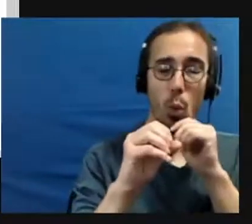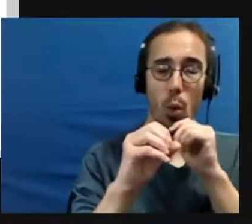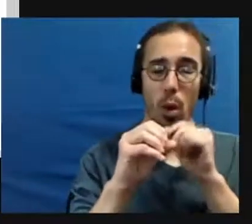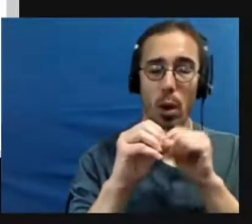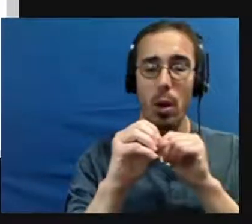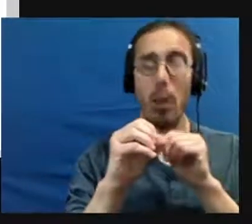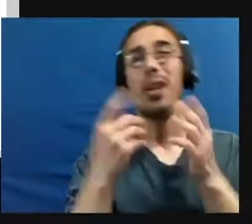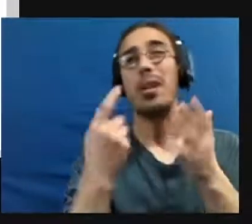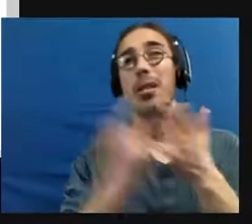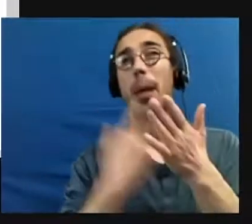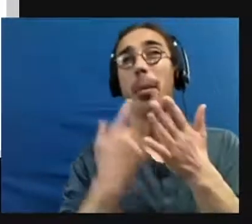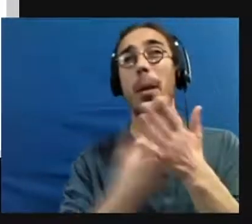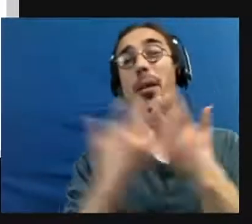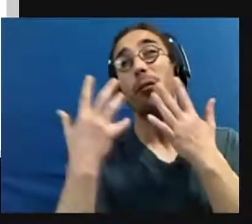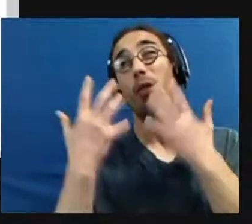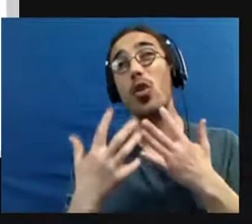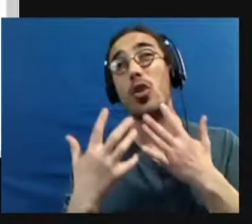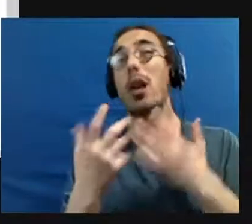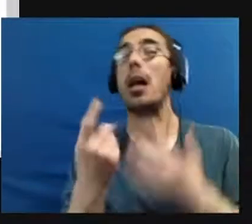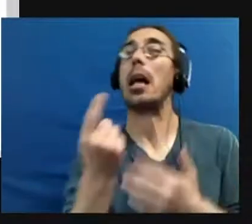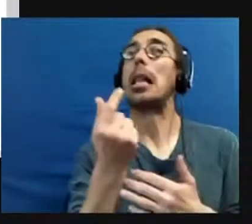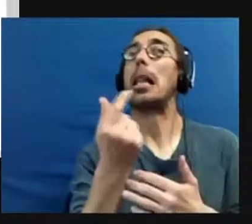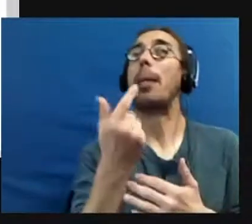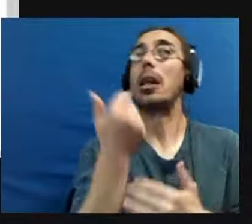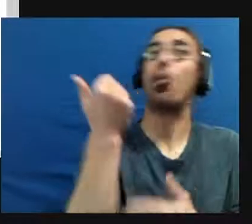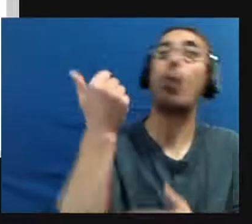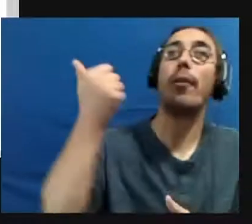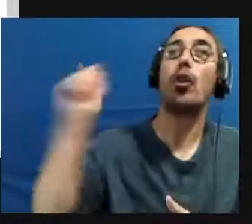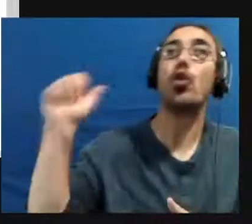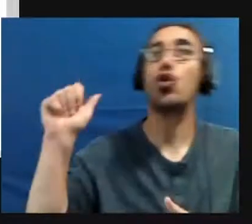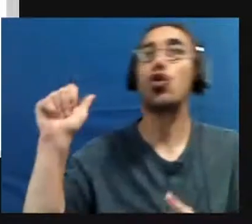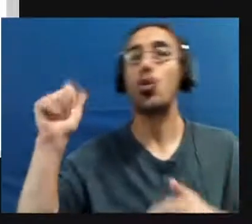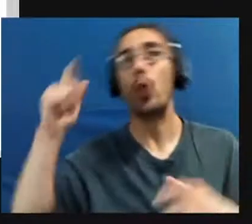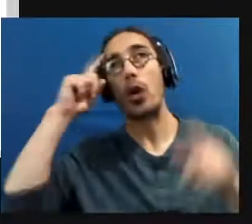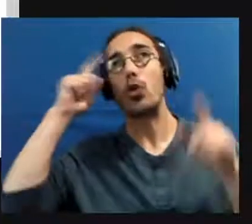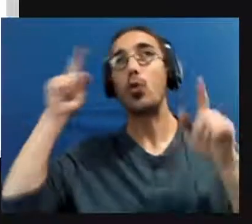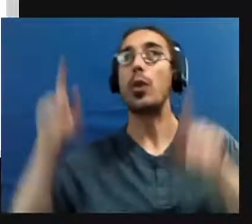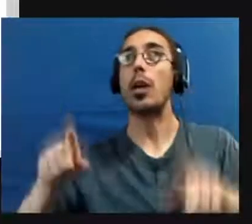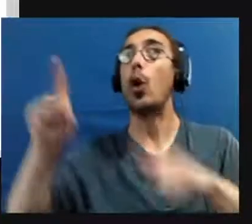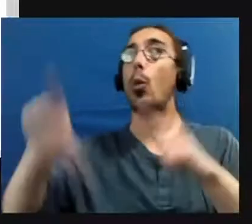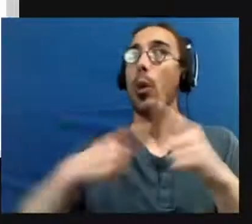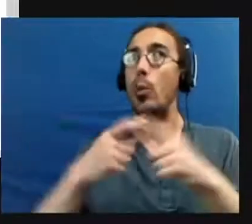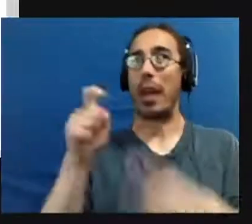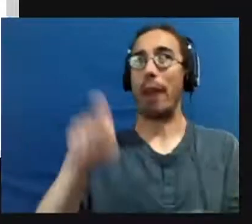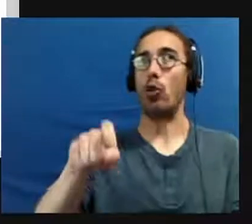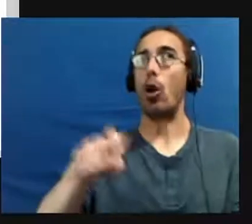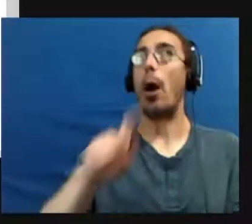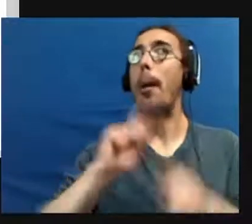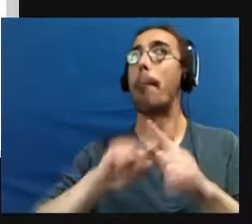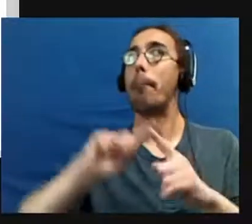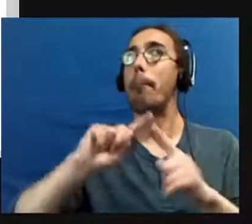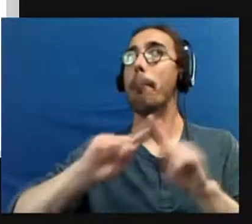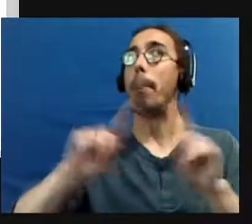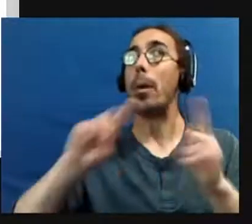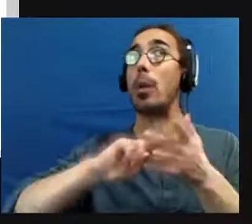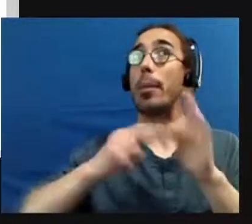bit revolutionary to compromise when you have to. But that doesn't mean that we should allow or be comfortable with queer baiting,